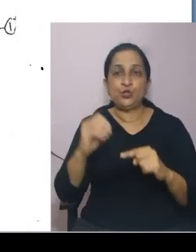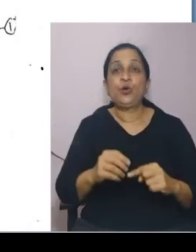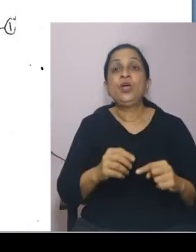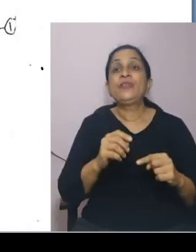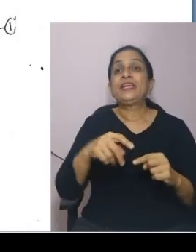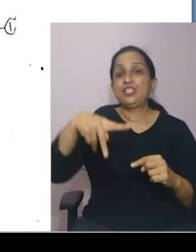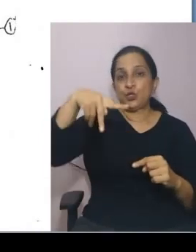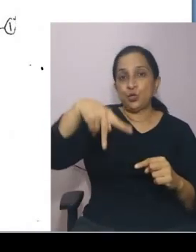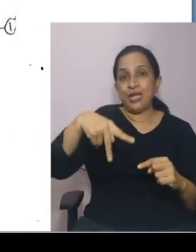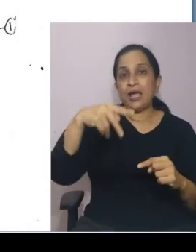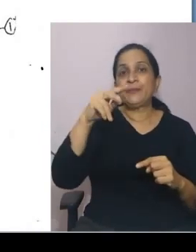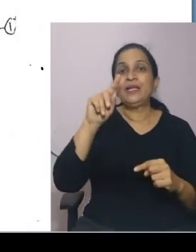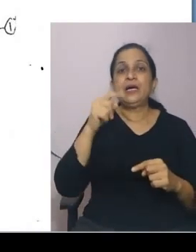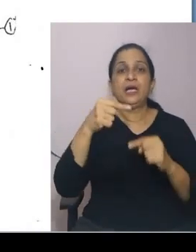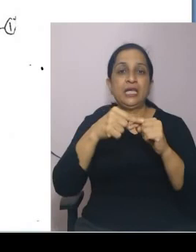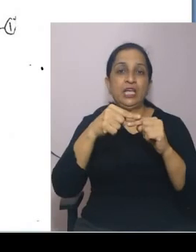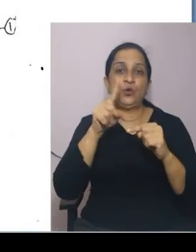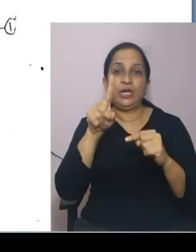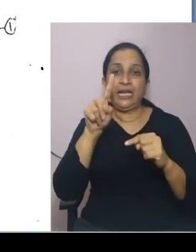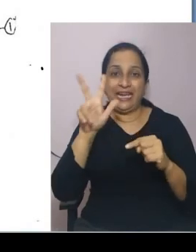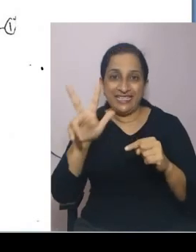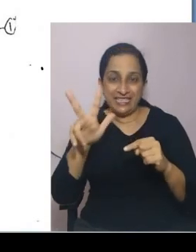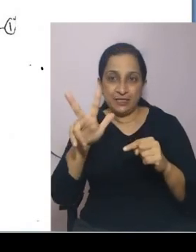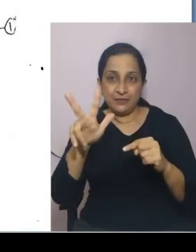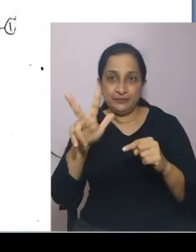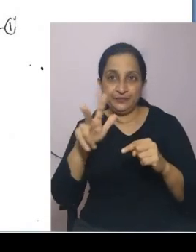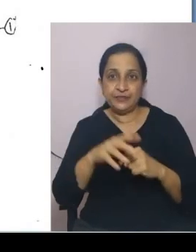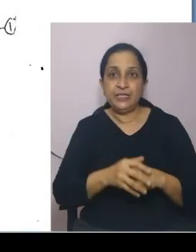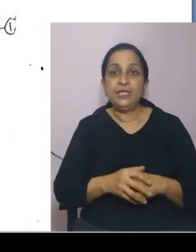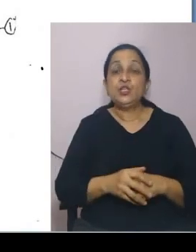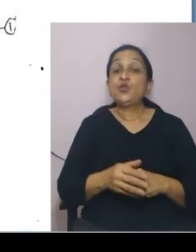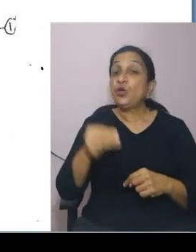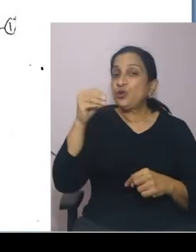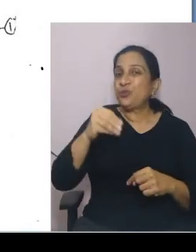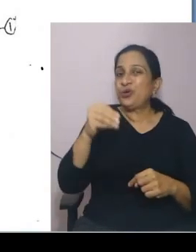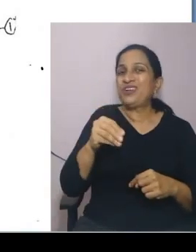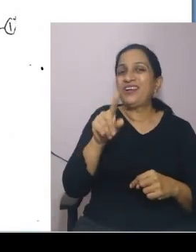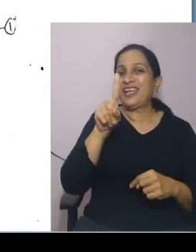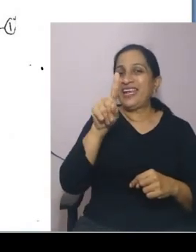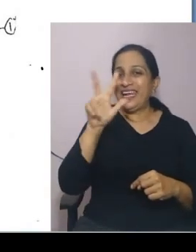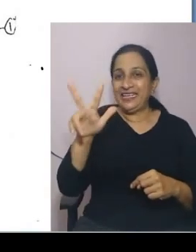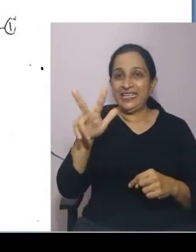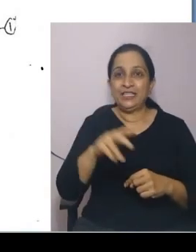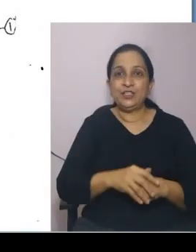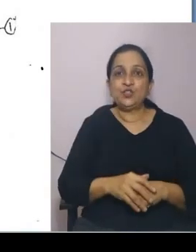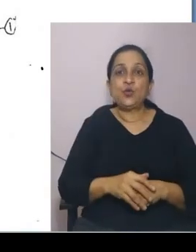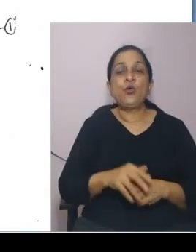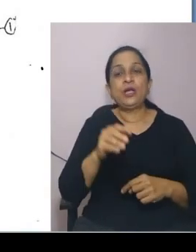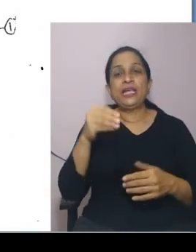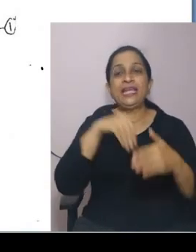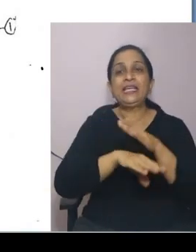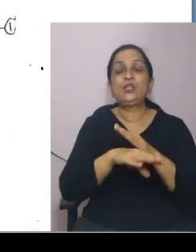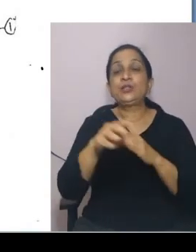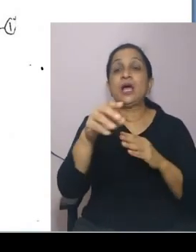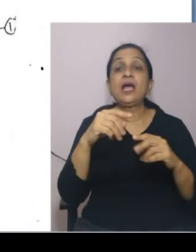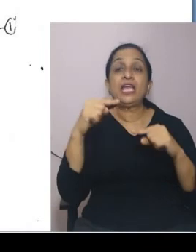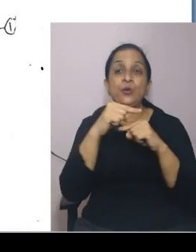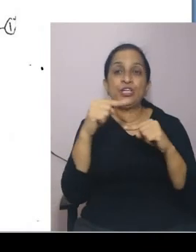lambda. Okay, so now we'll get an equation 2x minus 4y